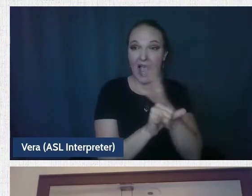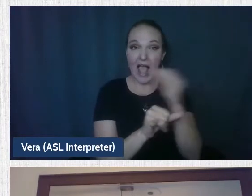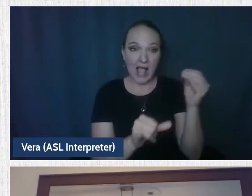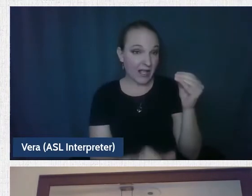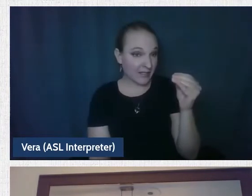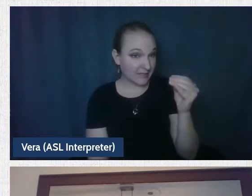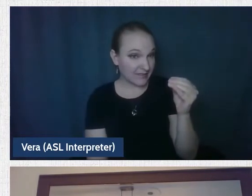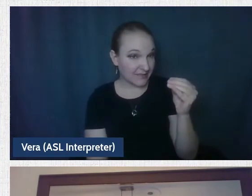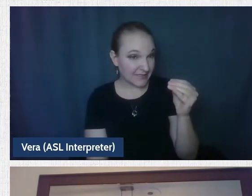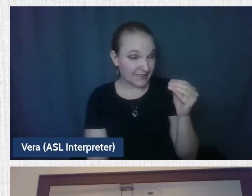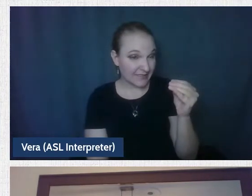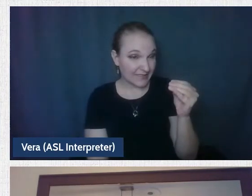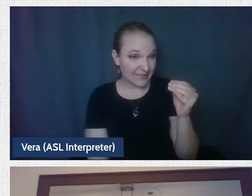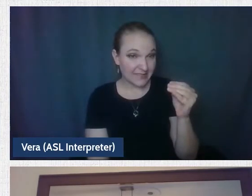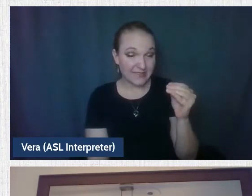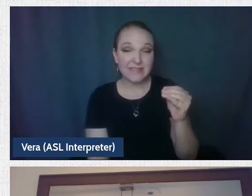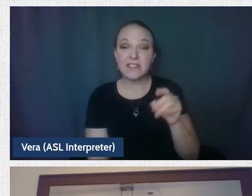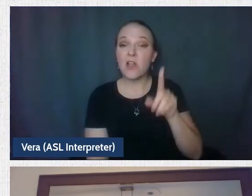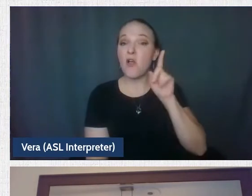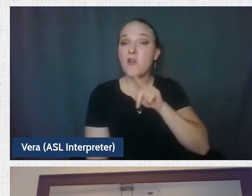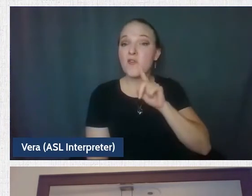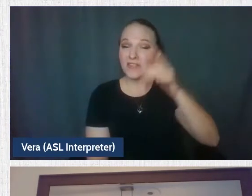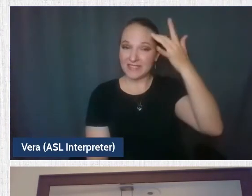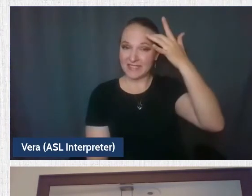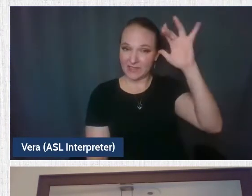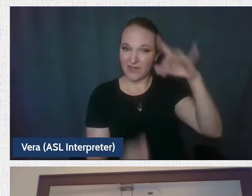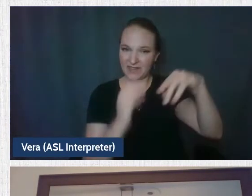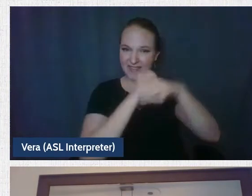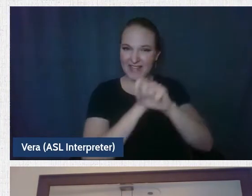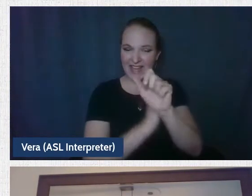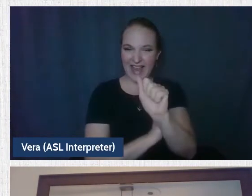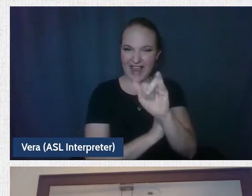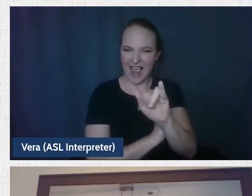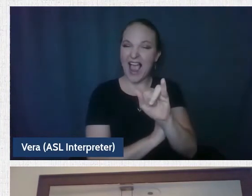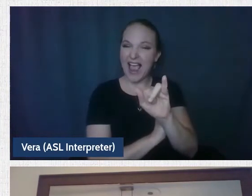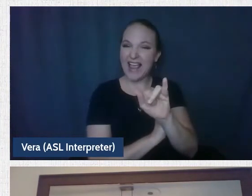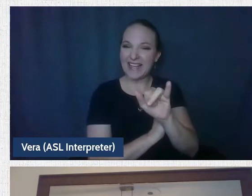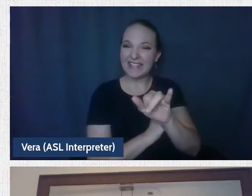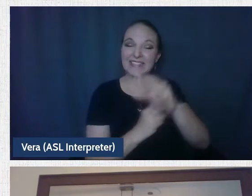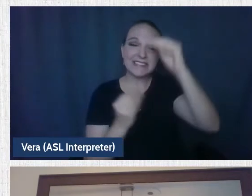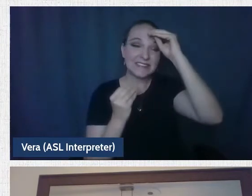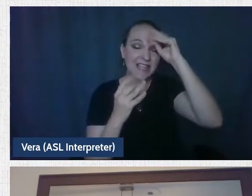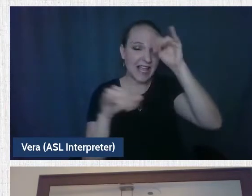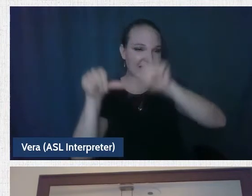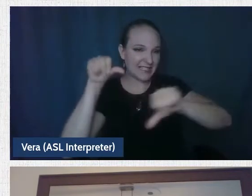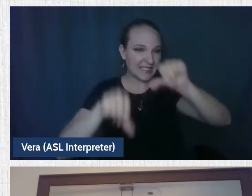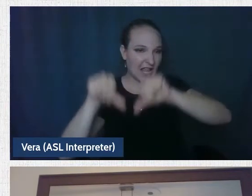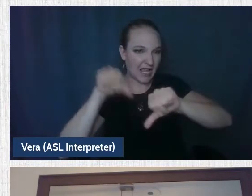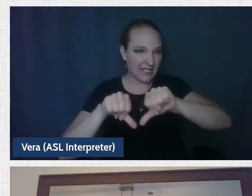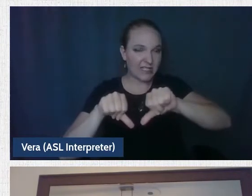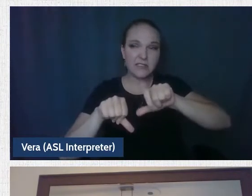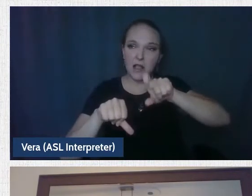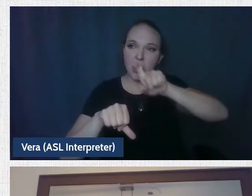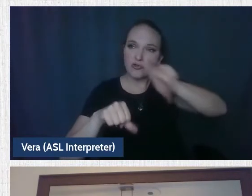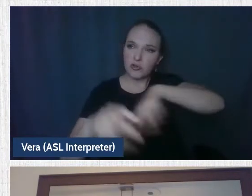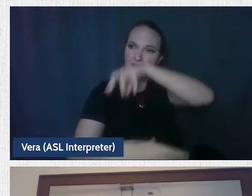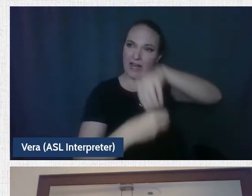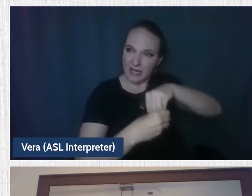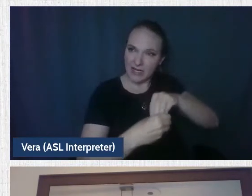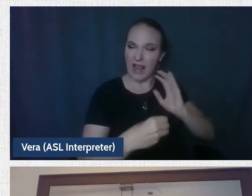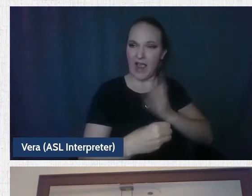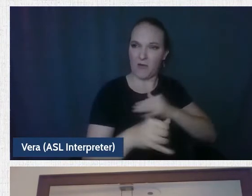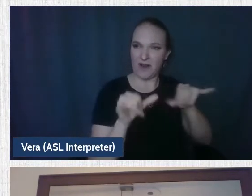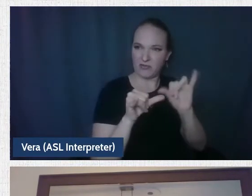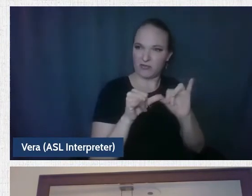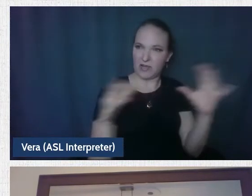this artificial intelligence, or if you like, data science, there is a feature that should be part of all of engineering. The other aspect